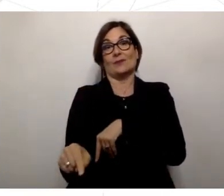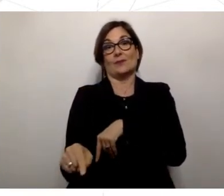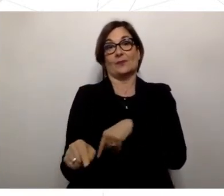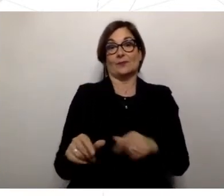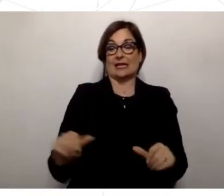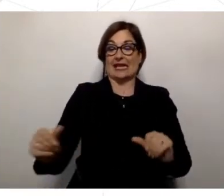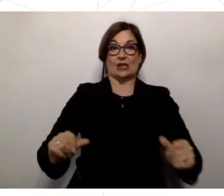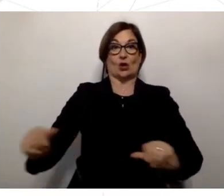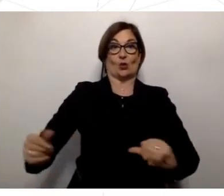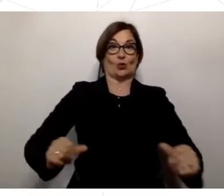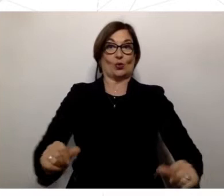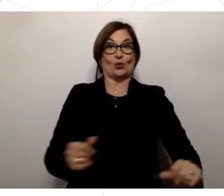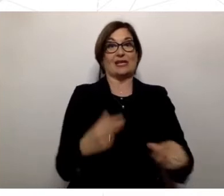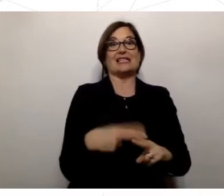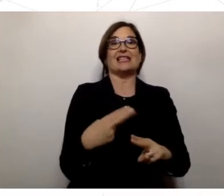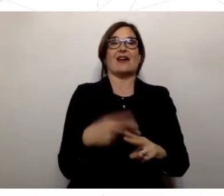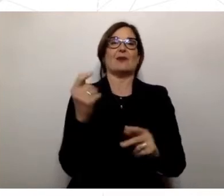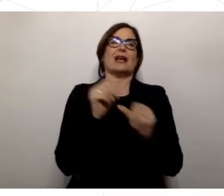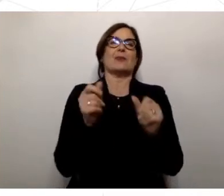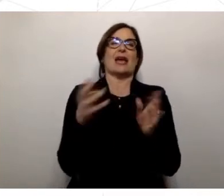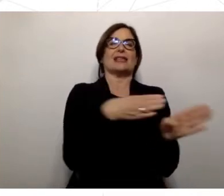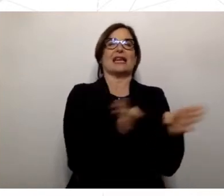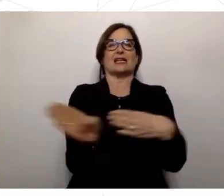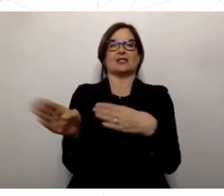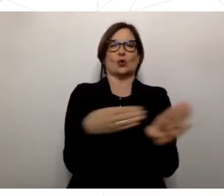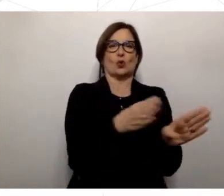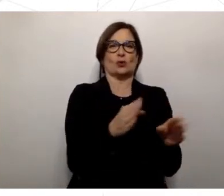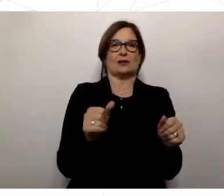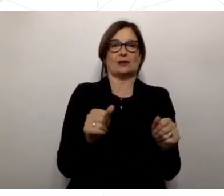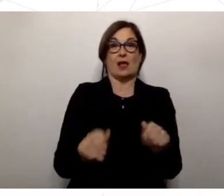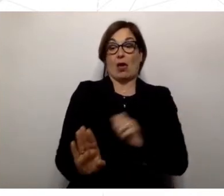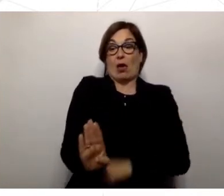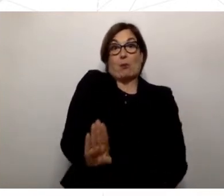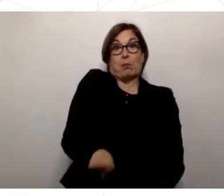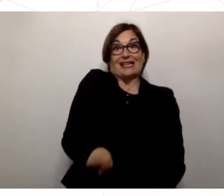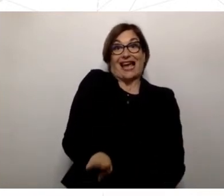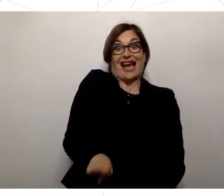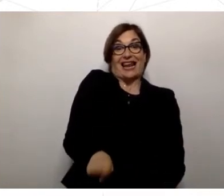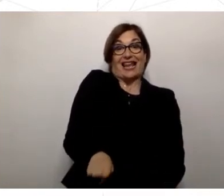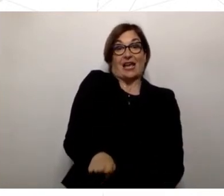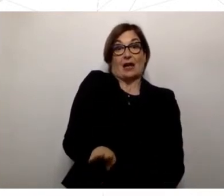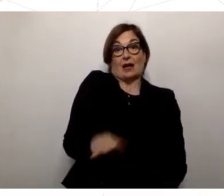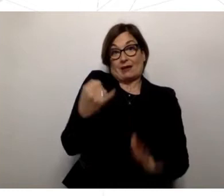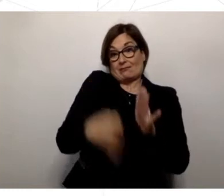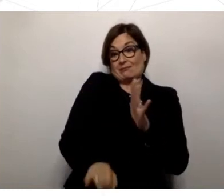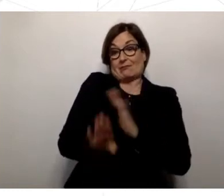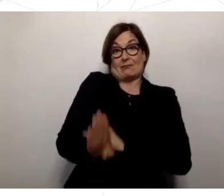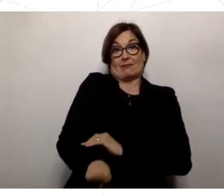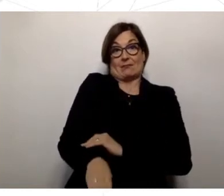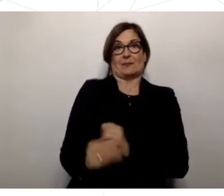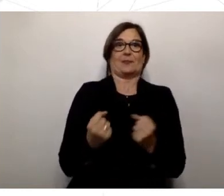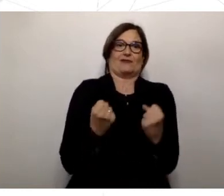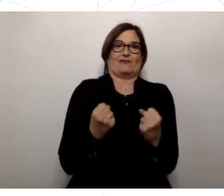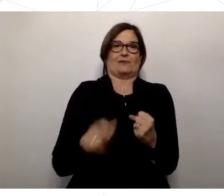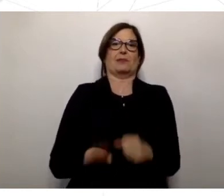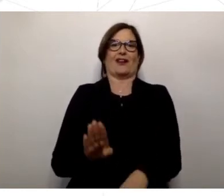some switches that we use for steering, and the pedal down below that we're going to use for gas. So what we're going